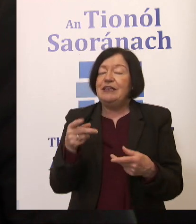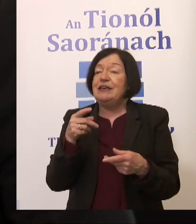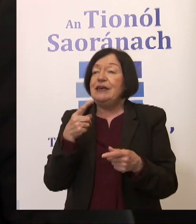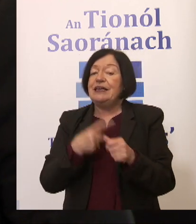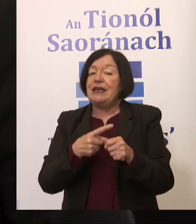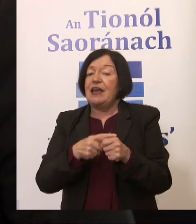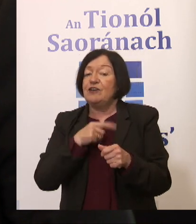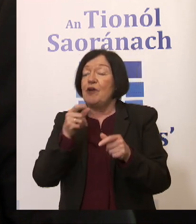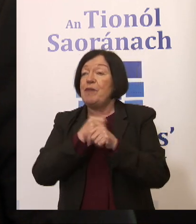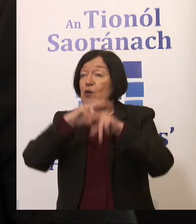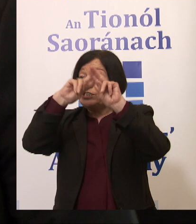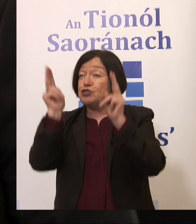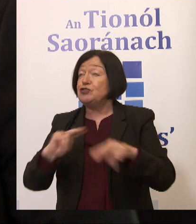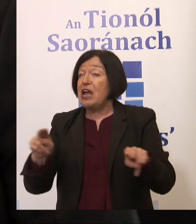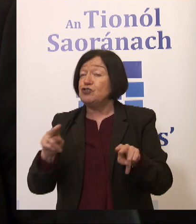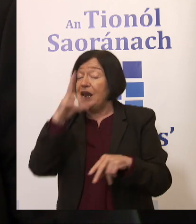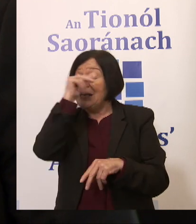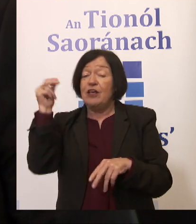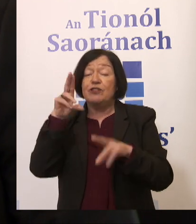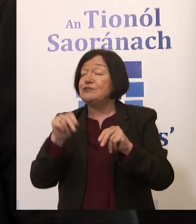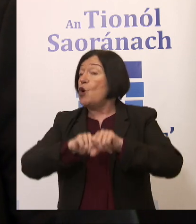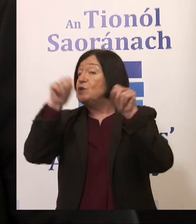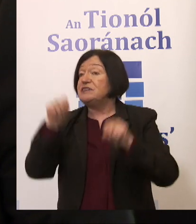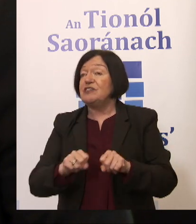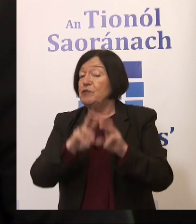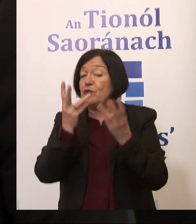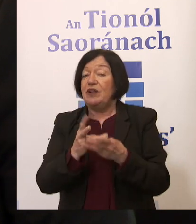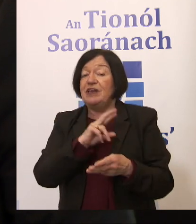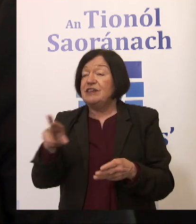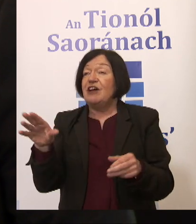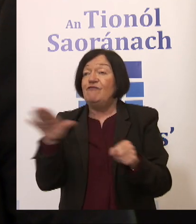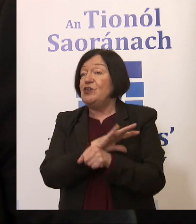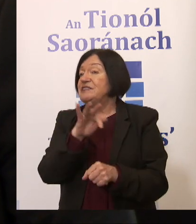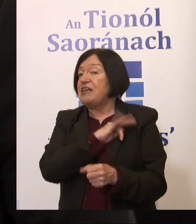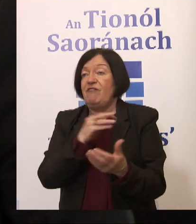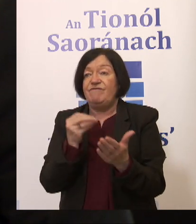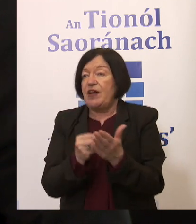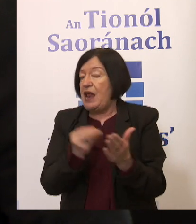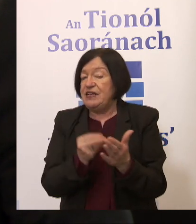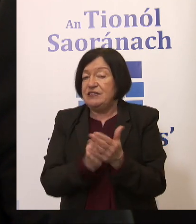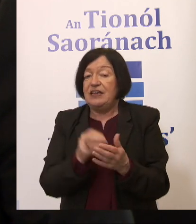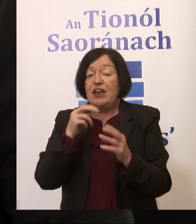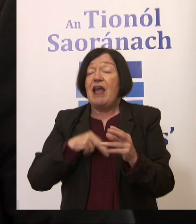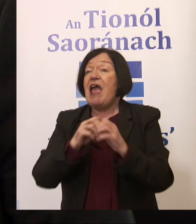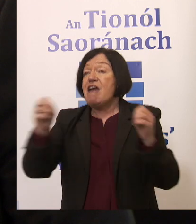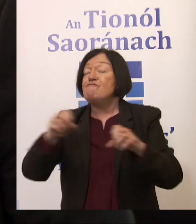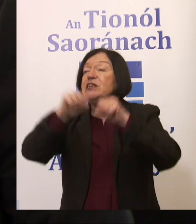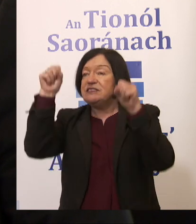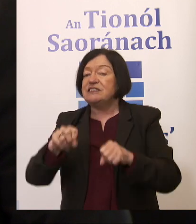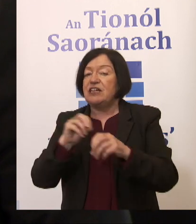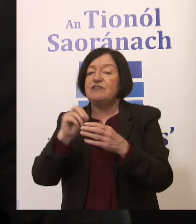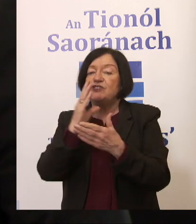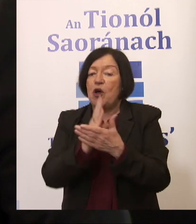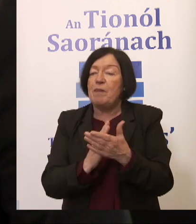to draw on international examples, there's no system in the world that's entirely self-financing, and nearly every system around the world has some form